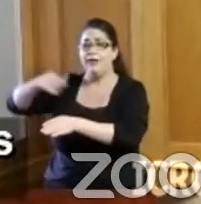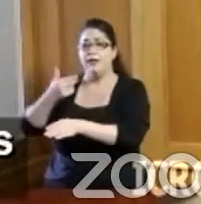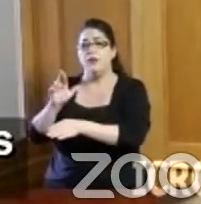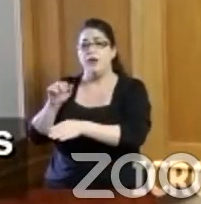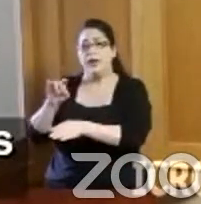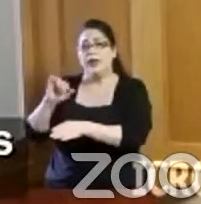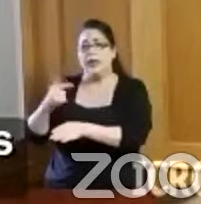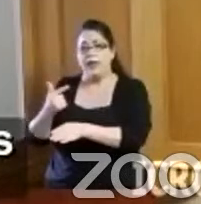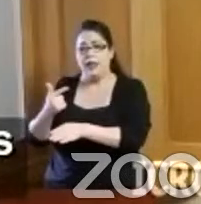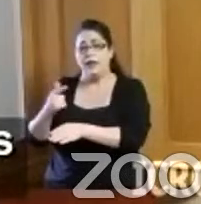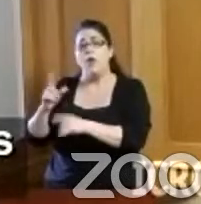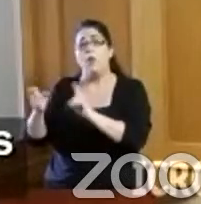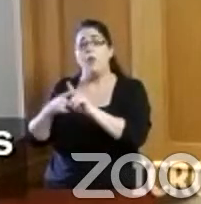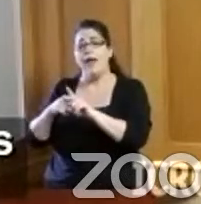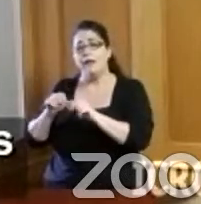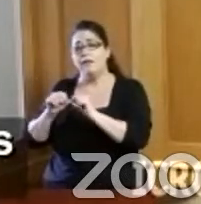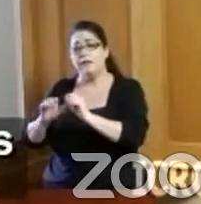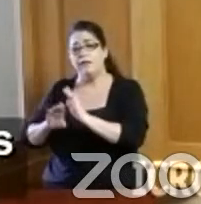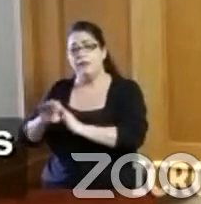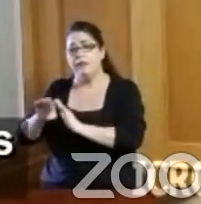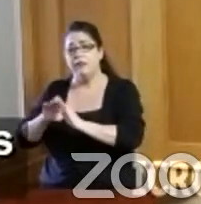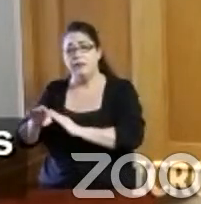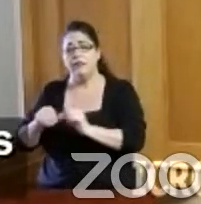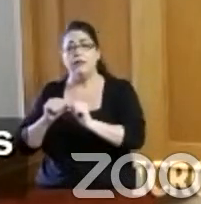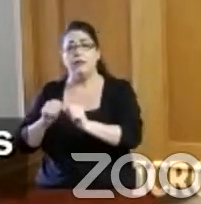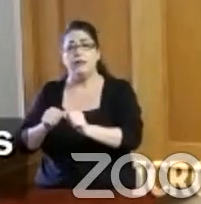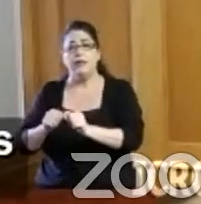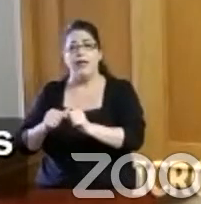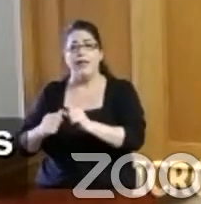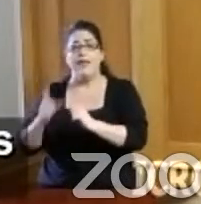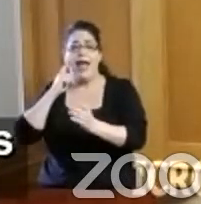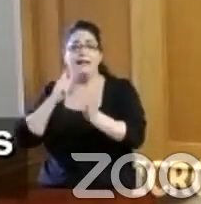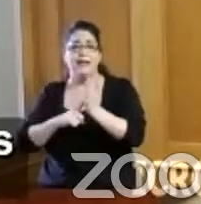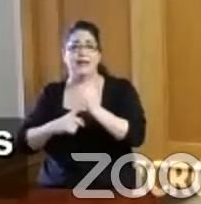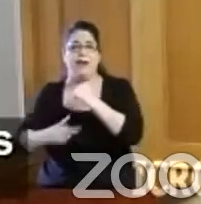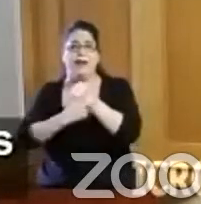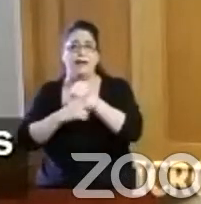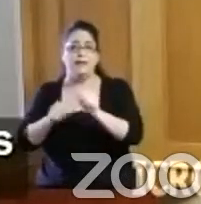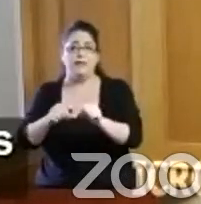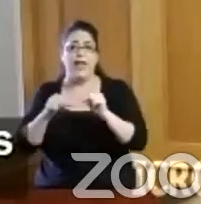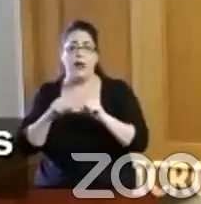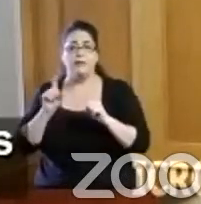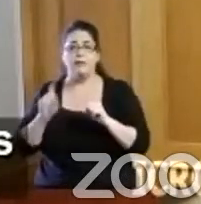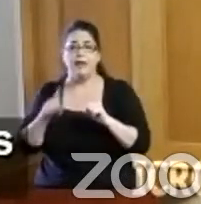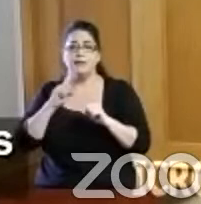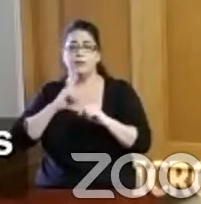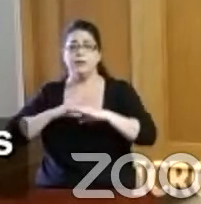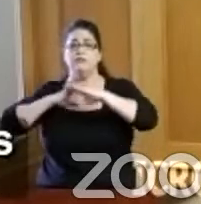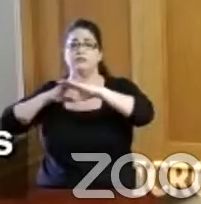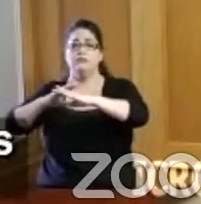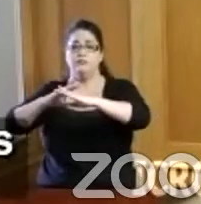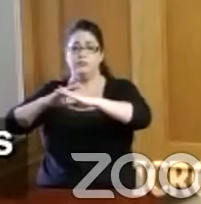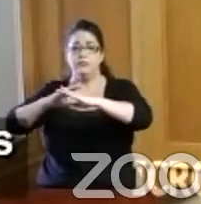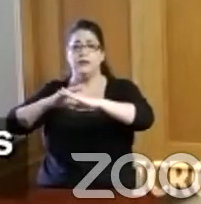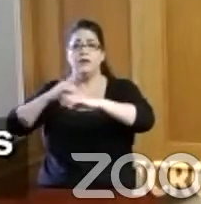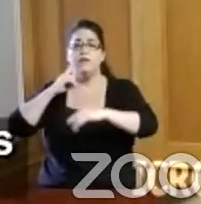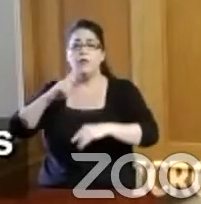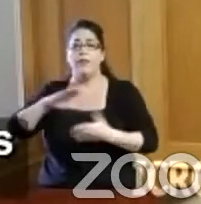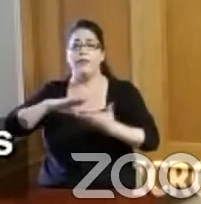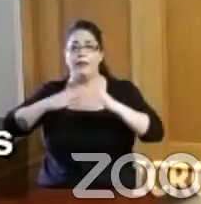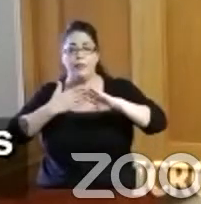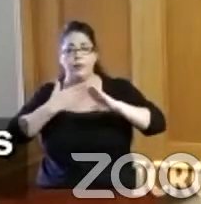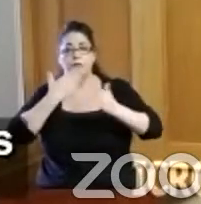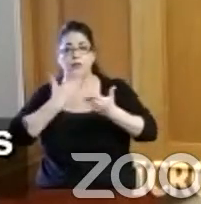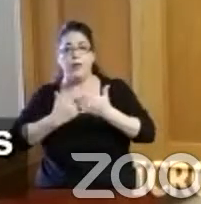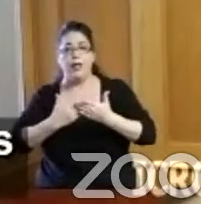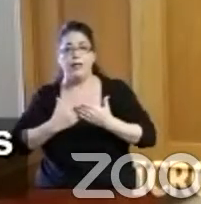As this development moves forward, these identified conservation areas must be preserved for the general welfare of the community.